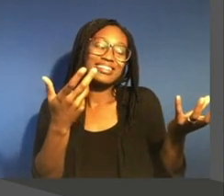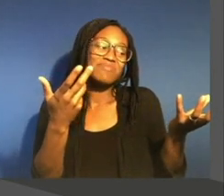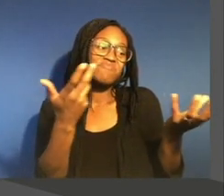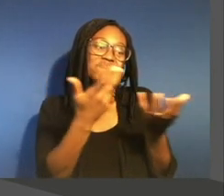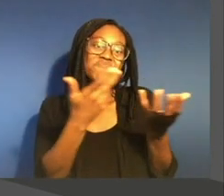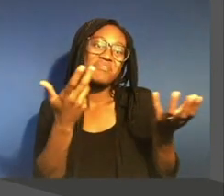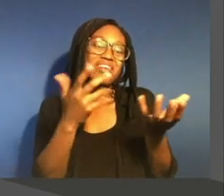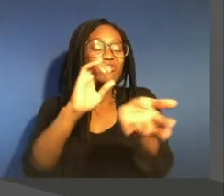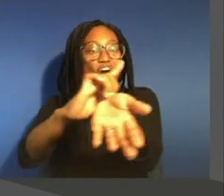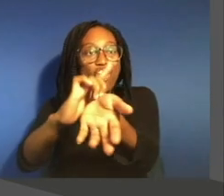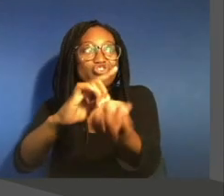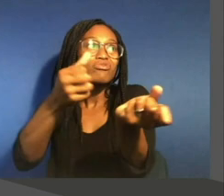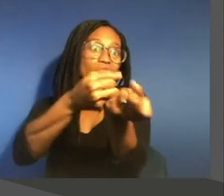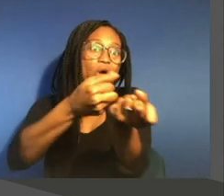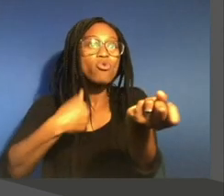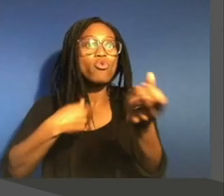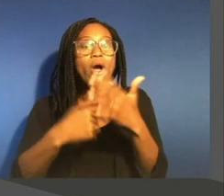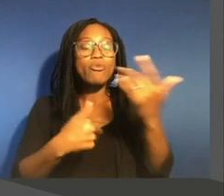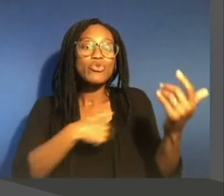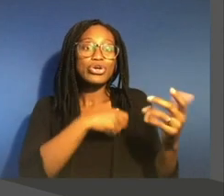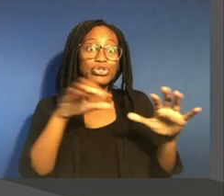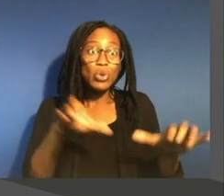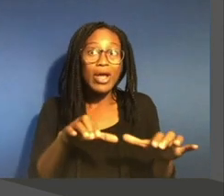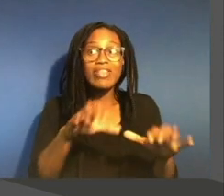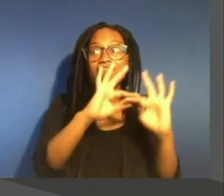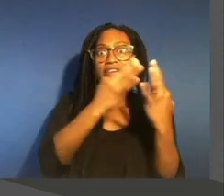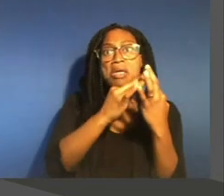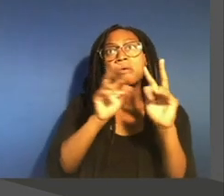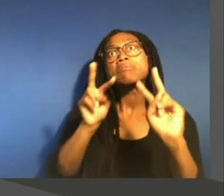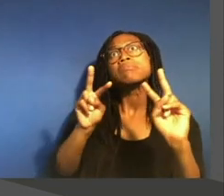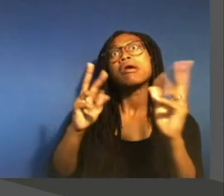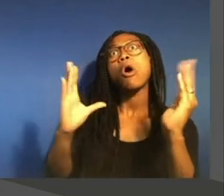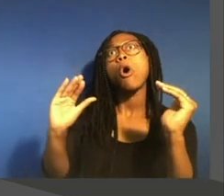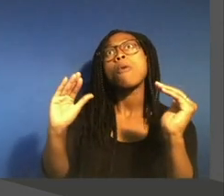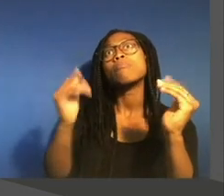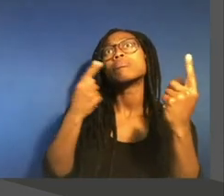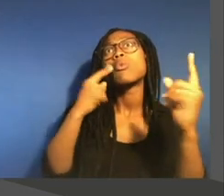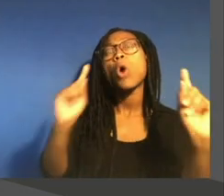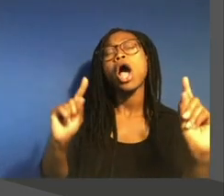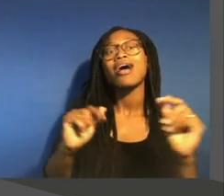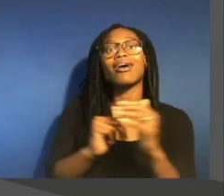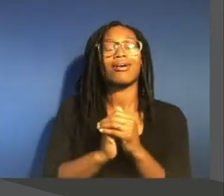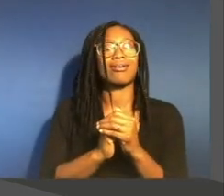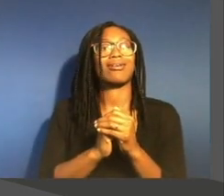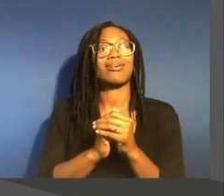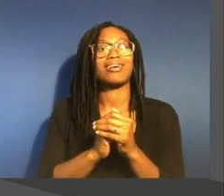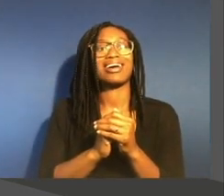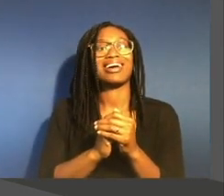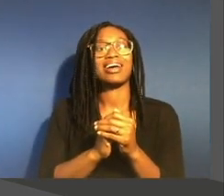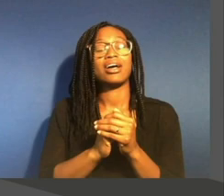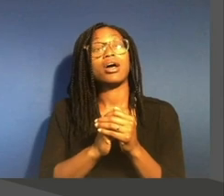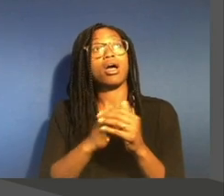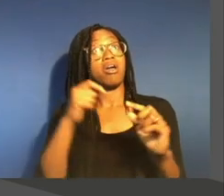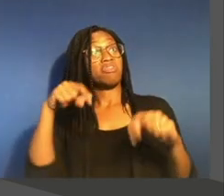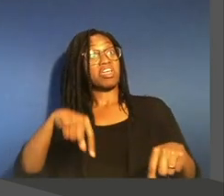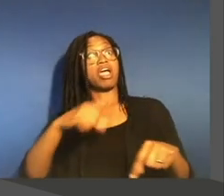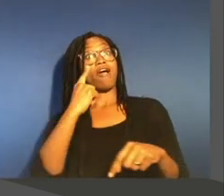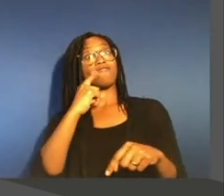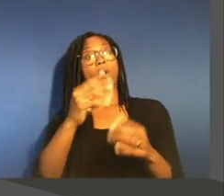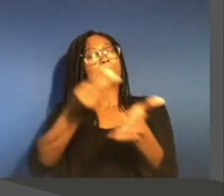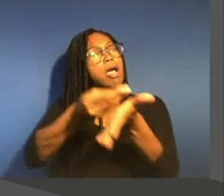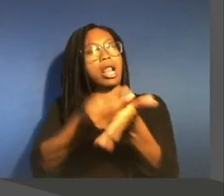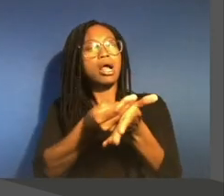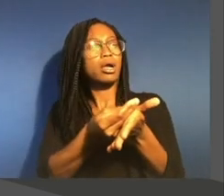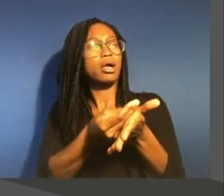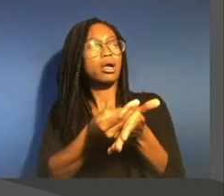in what we are trying to do. It's not for a career jump that we are doing this. It's for helping those